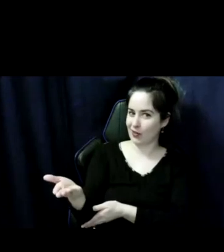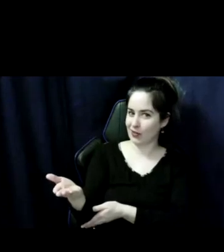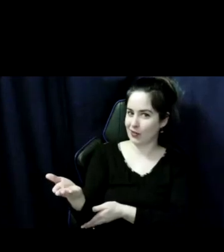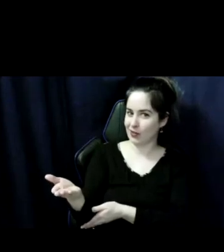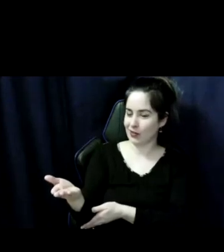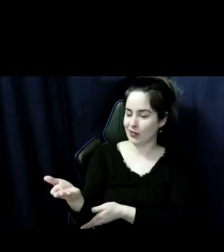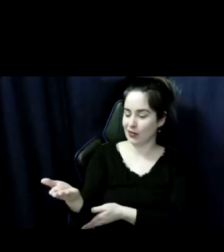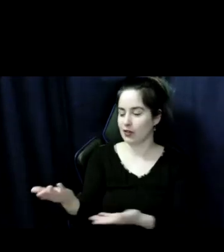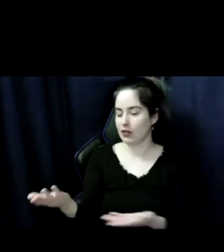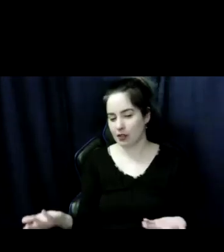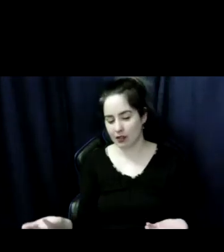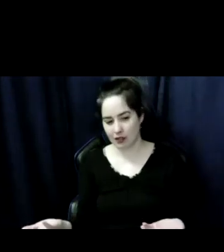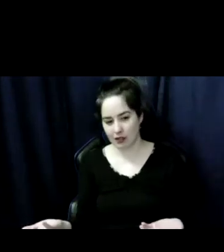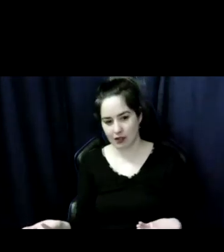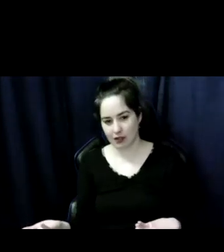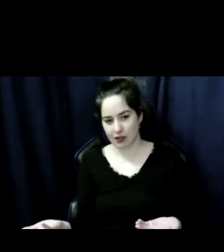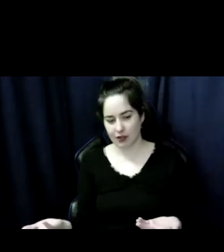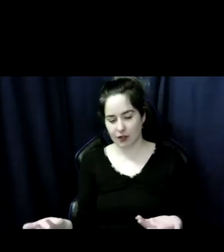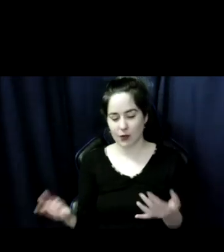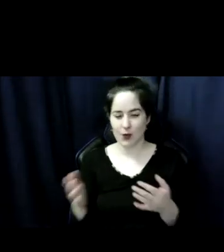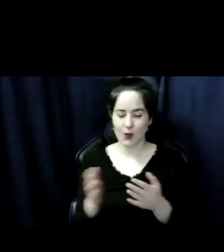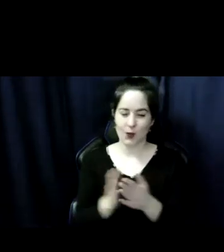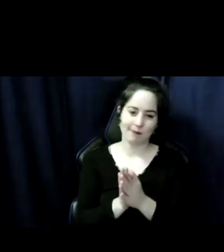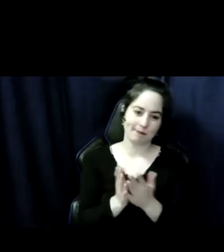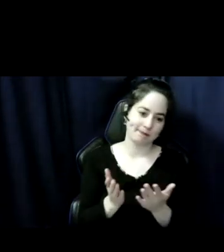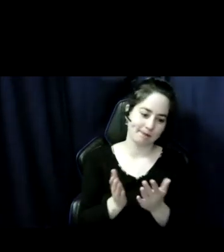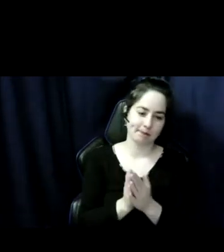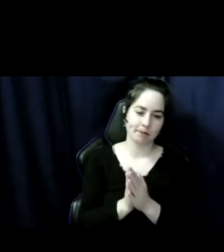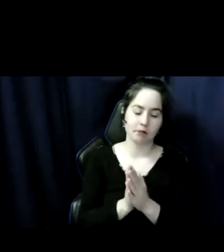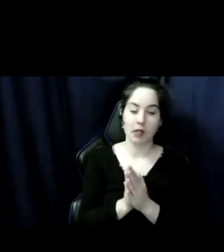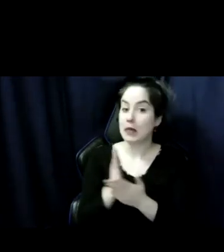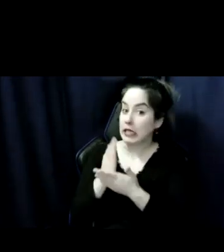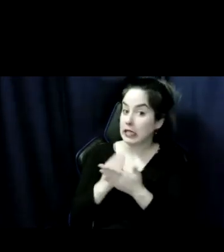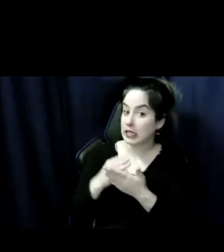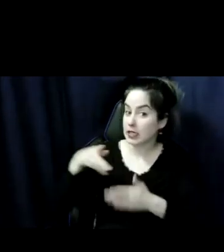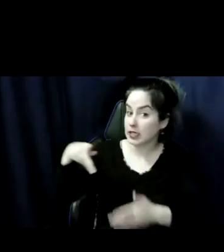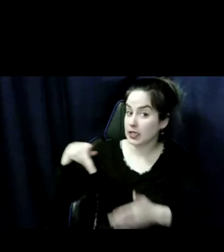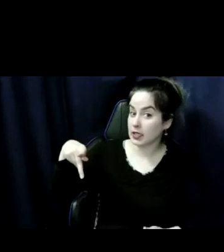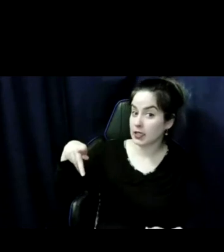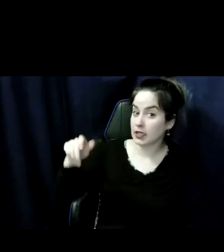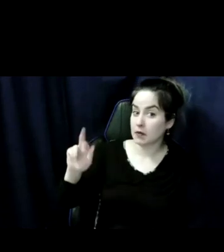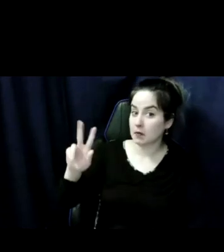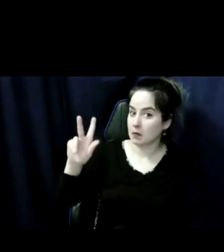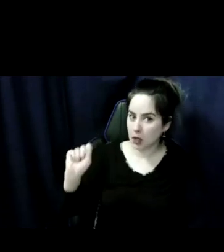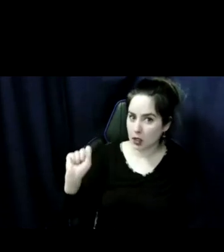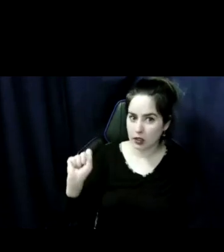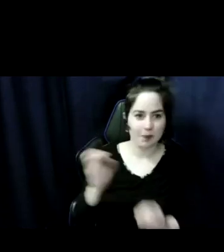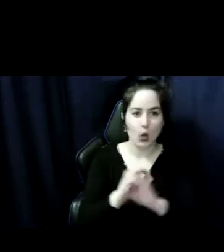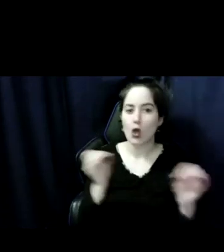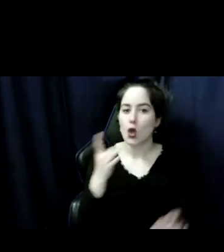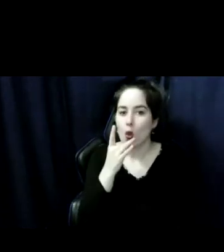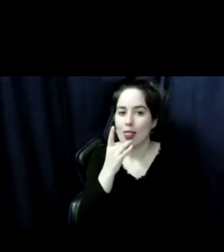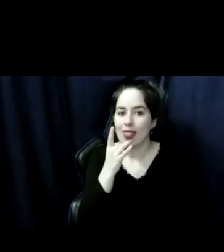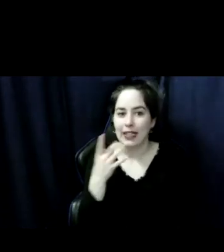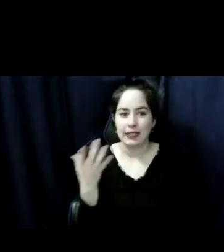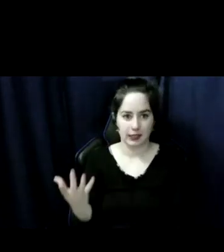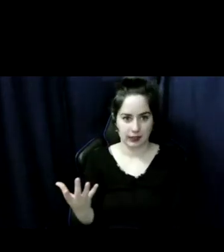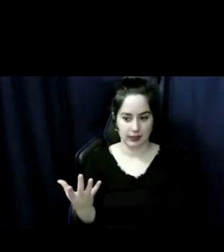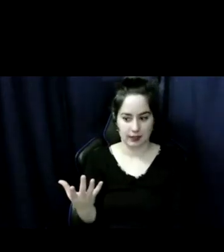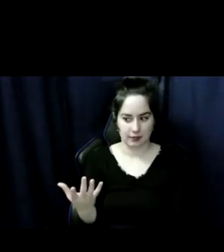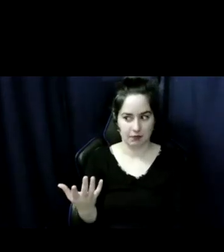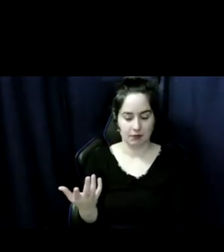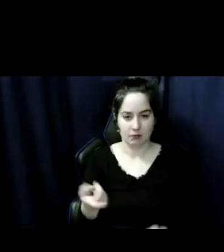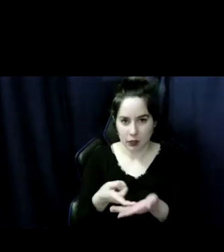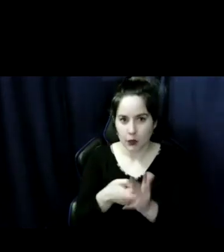sure. I think some parks are there's no lighting at all, so you would really have to build that into